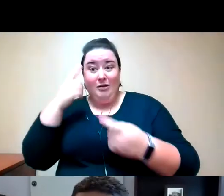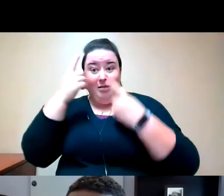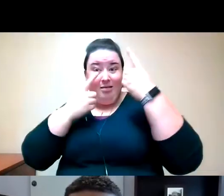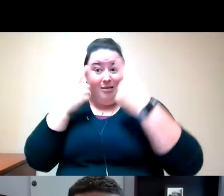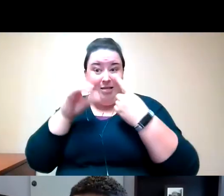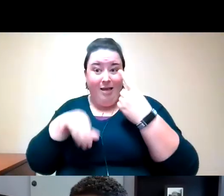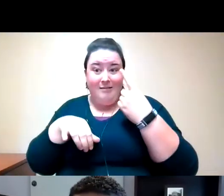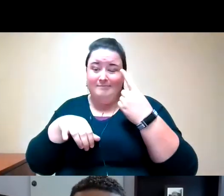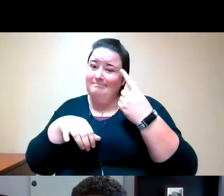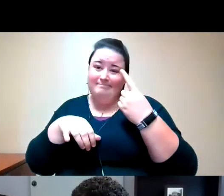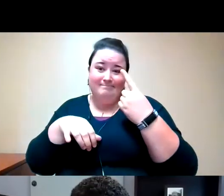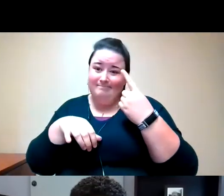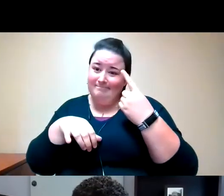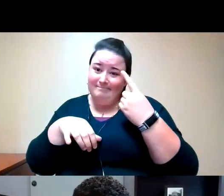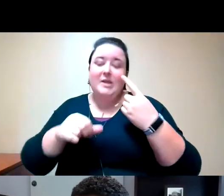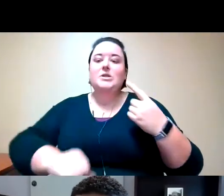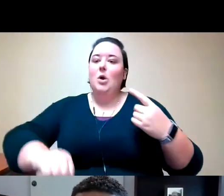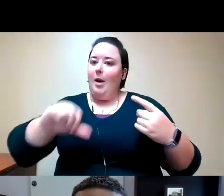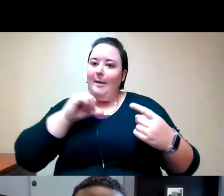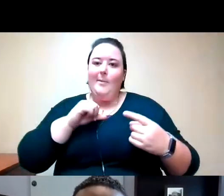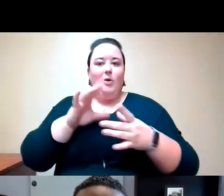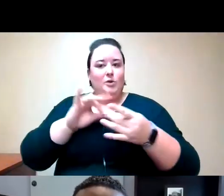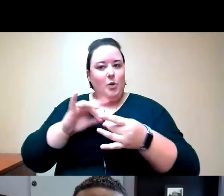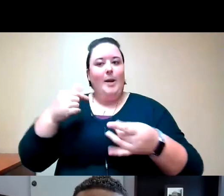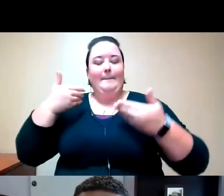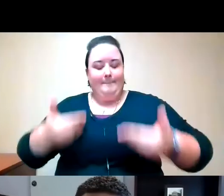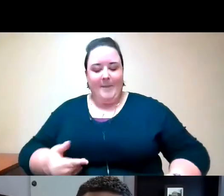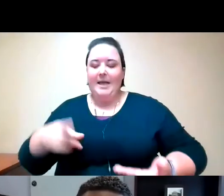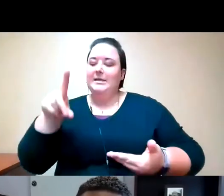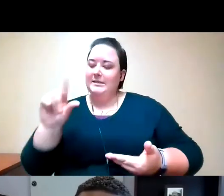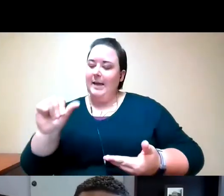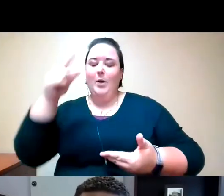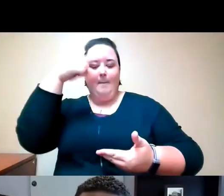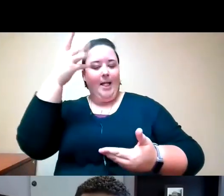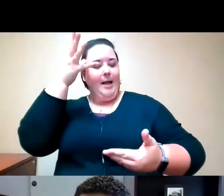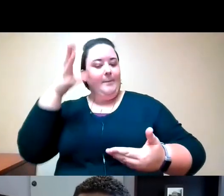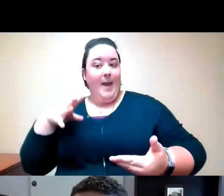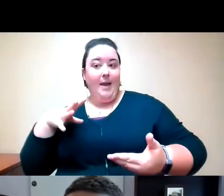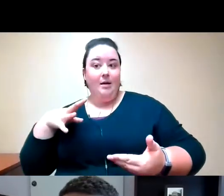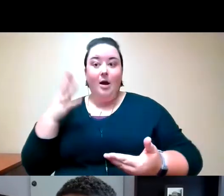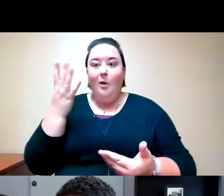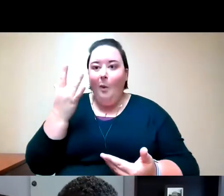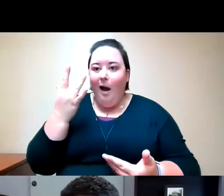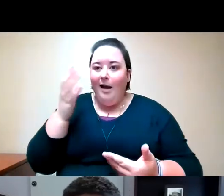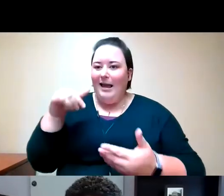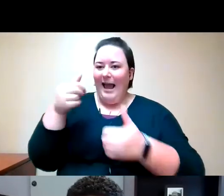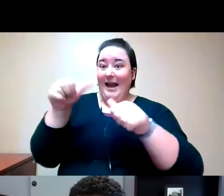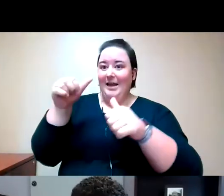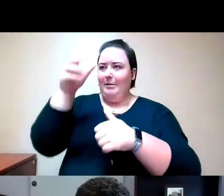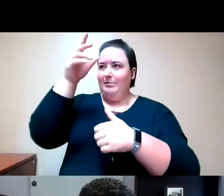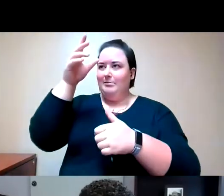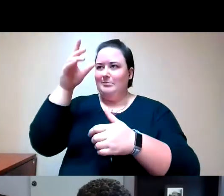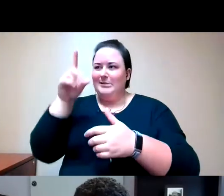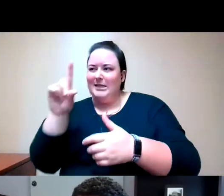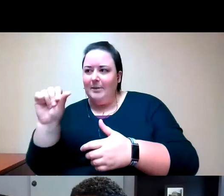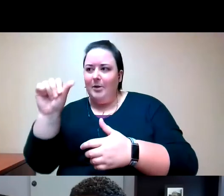so I proudly say I am a disabled Black man, because there's nothing in those words that should give anybody any indication of who I am other than knowing the color